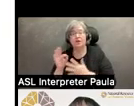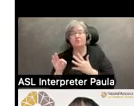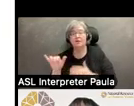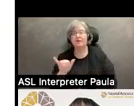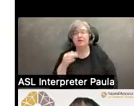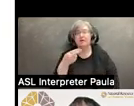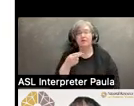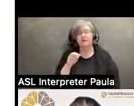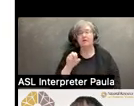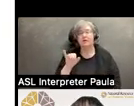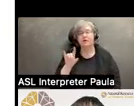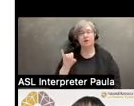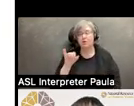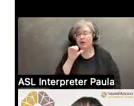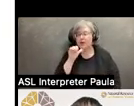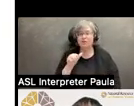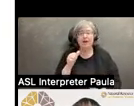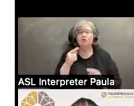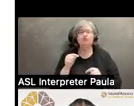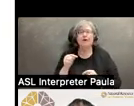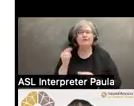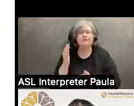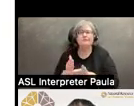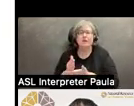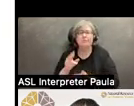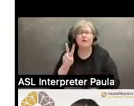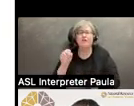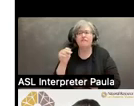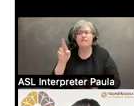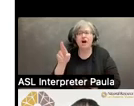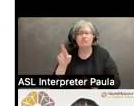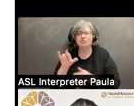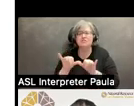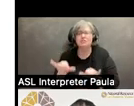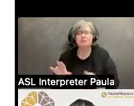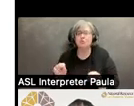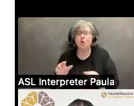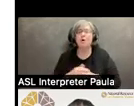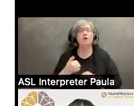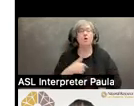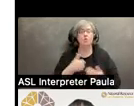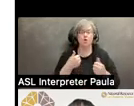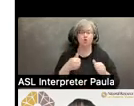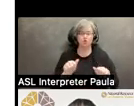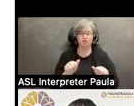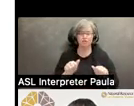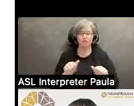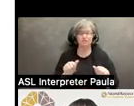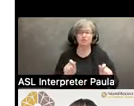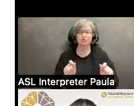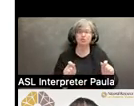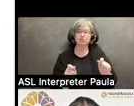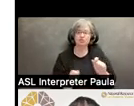stated, we're not trying to take away the voucher system. We're not trying to take away anything, but we are trying to make a